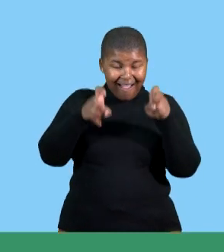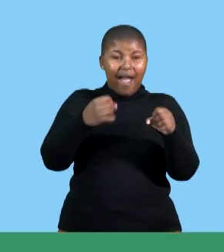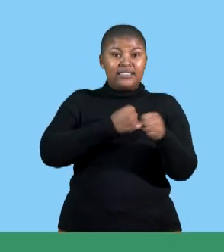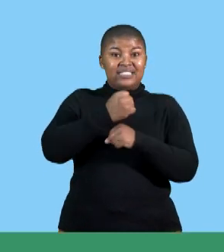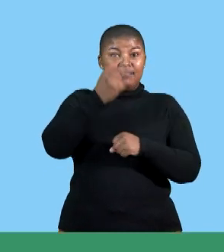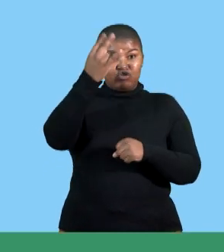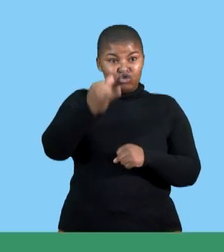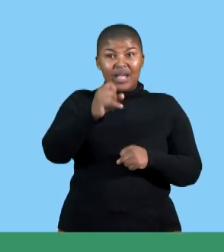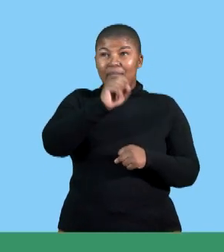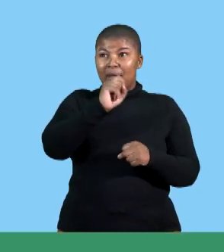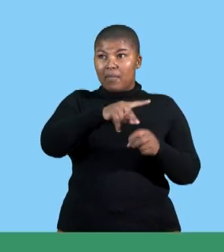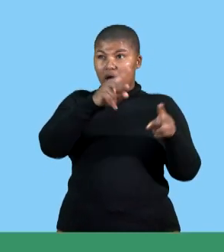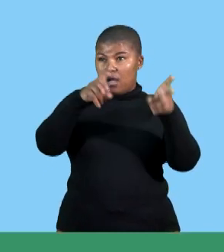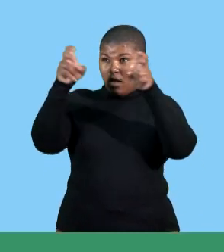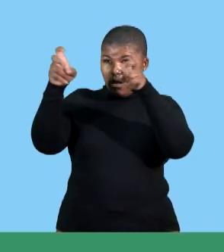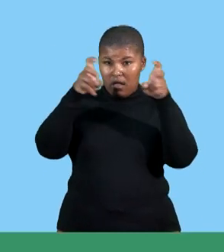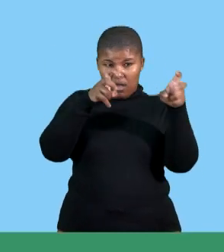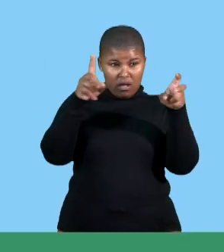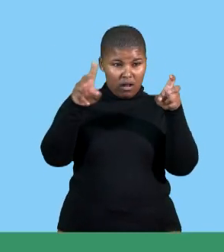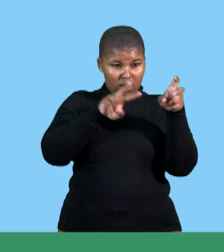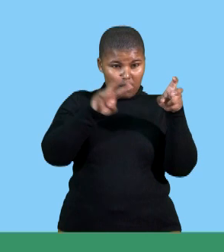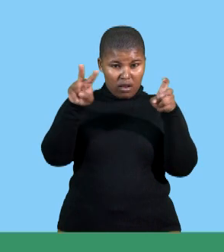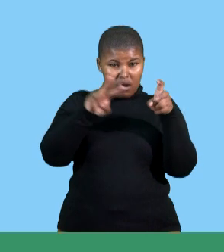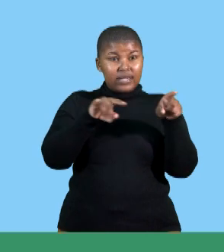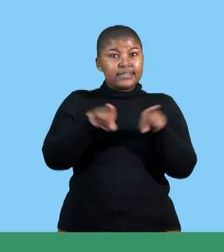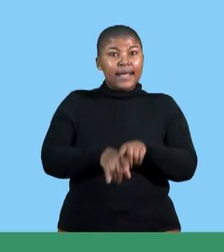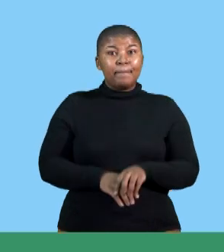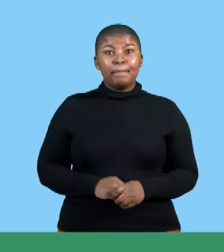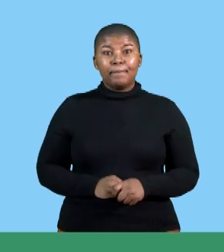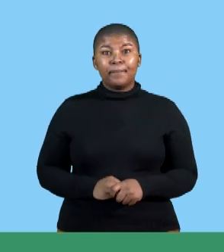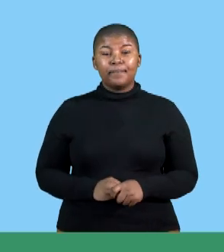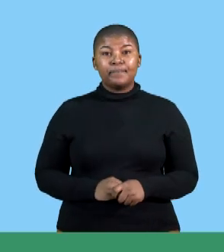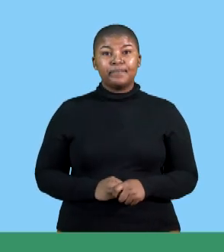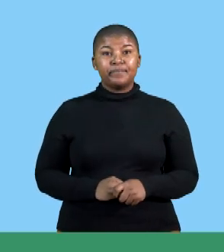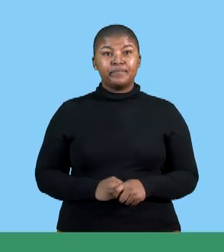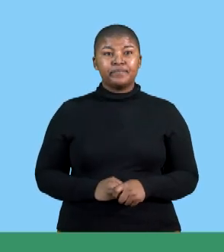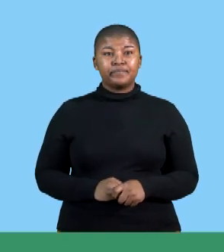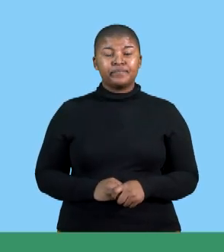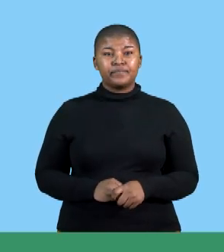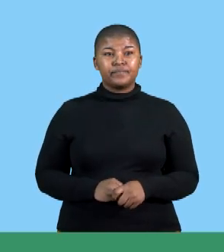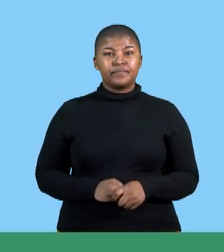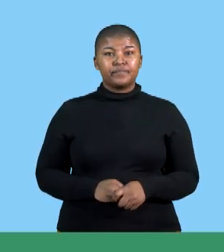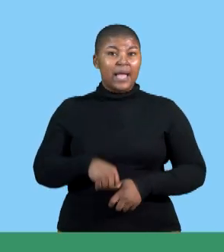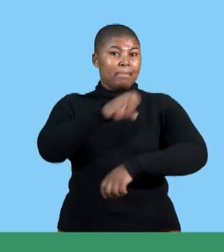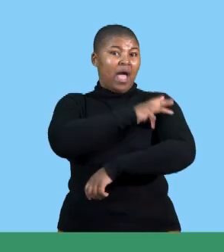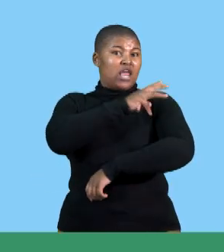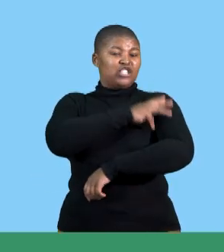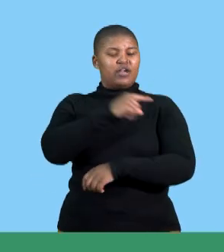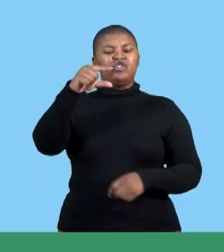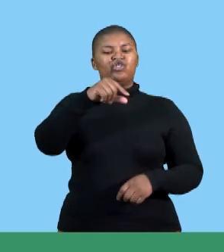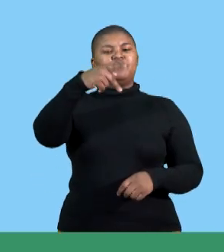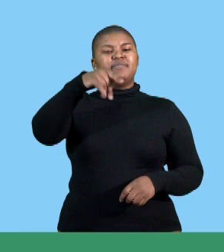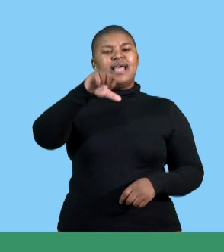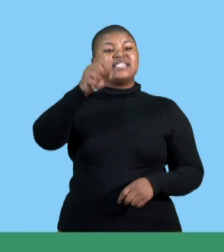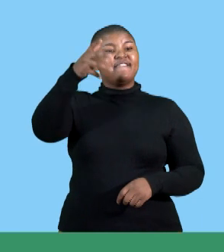word from the scenario. So let's put this into practice. Right, the management of GPS has requested